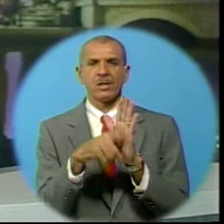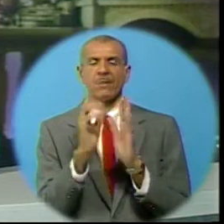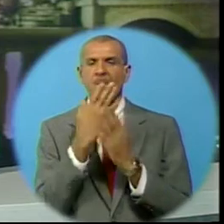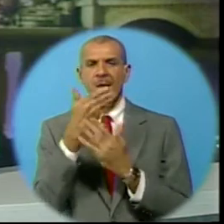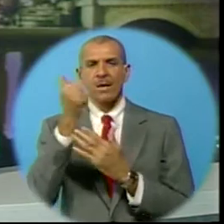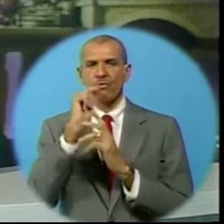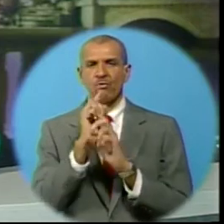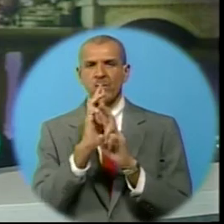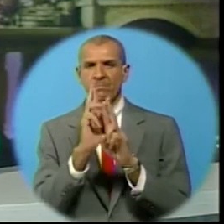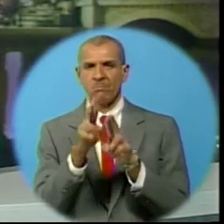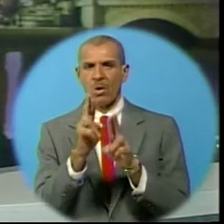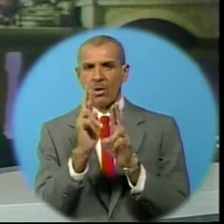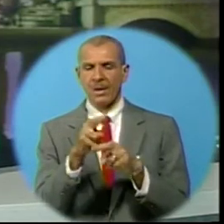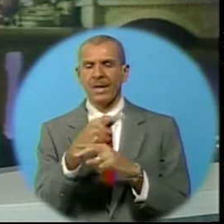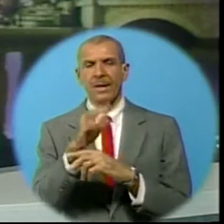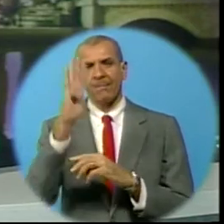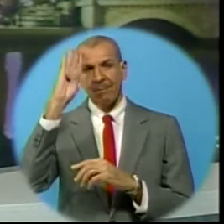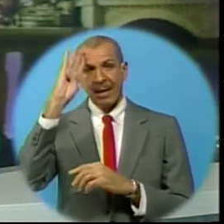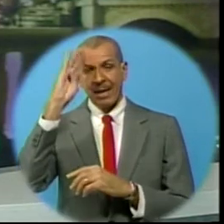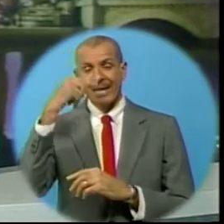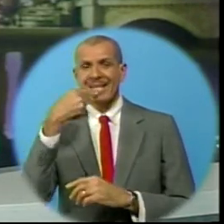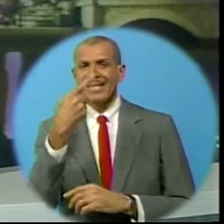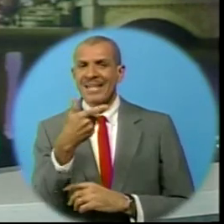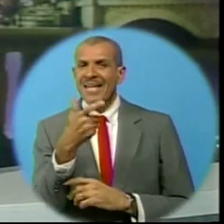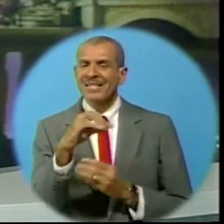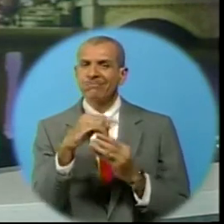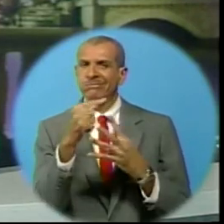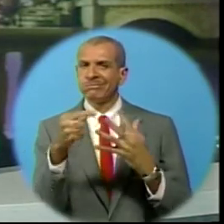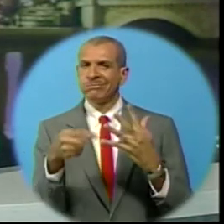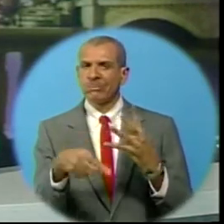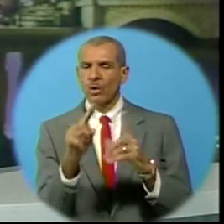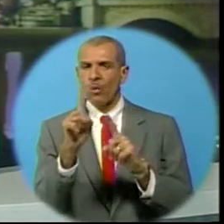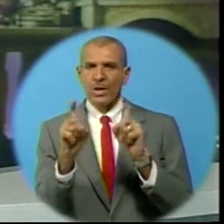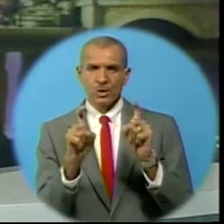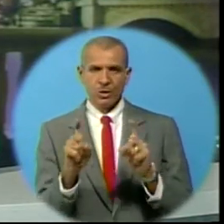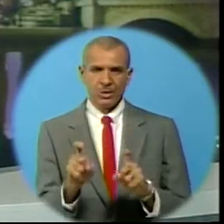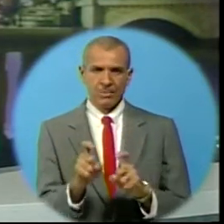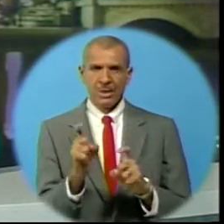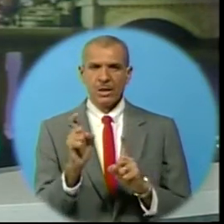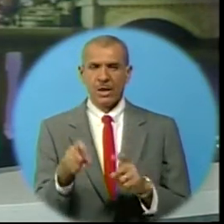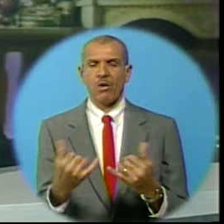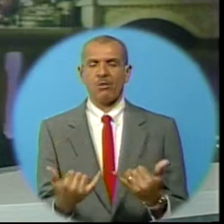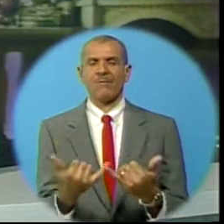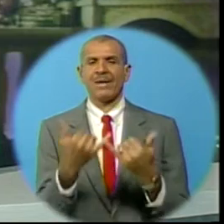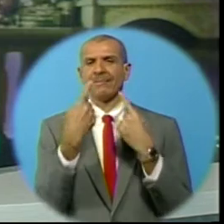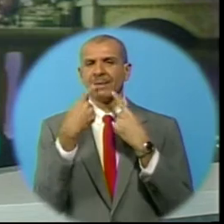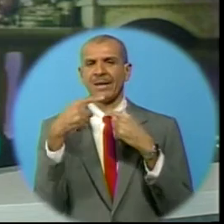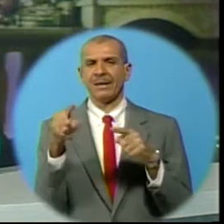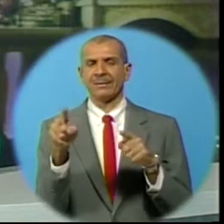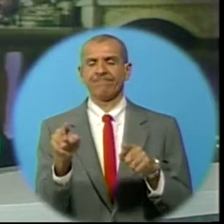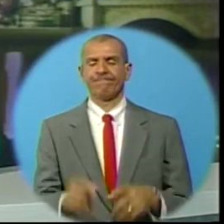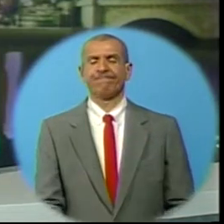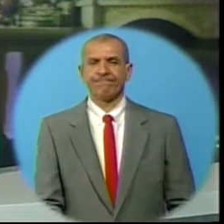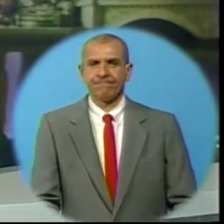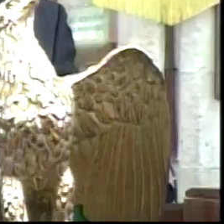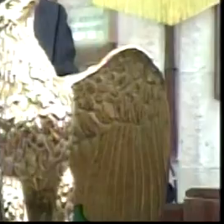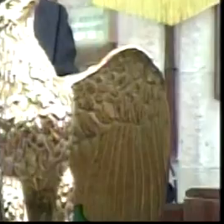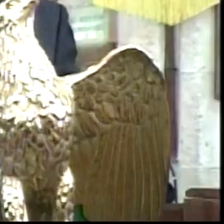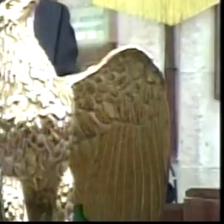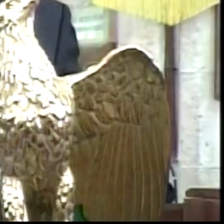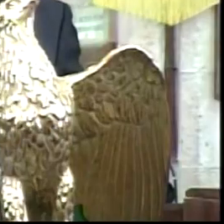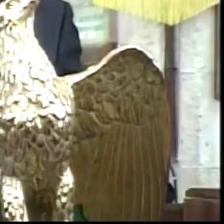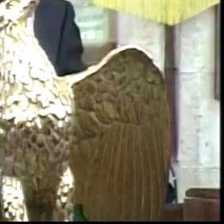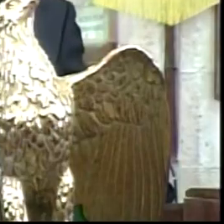to the issue. Mr. Blackett says there are a number of questions that must now be answered. How can one heal